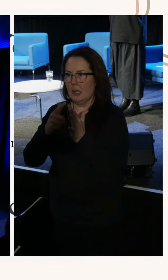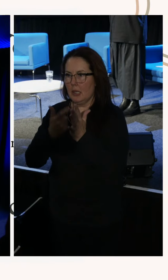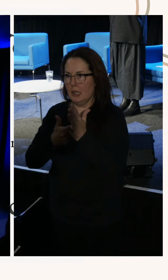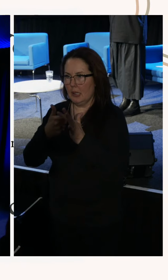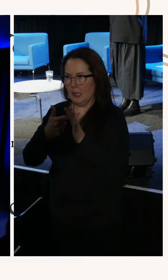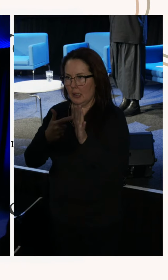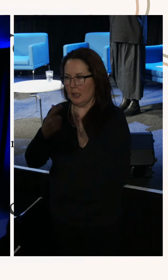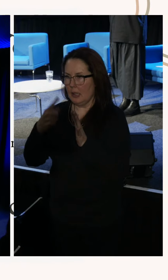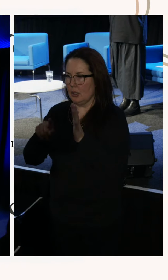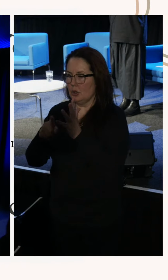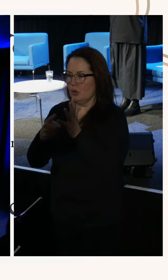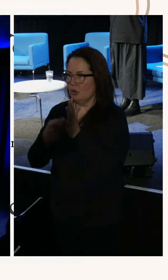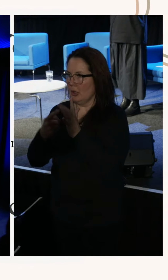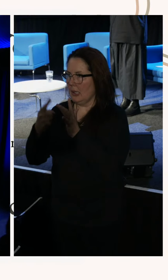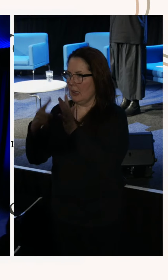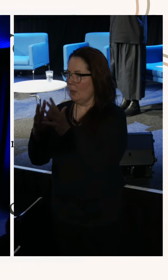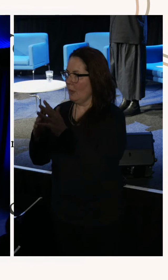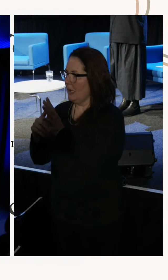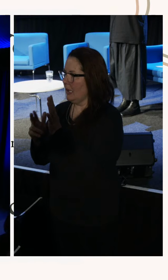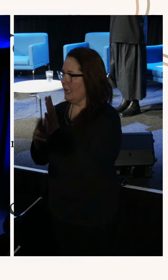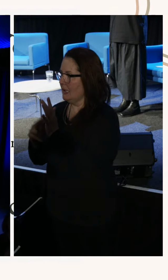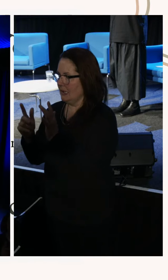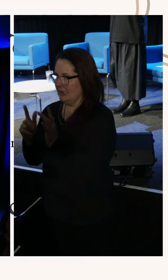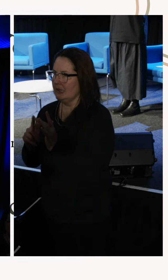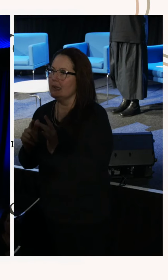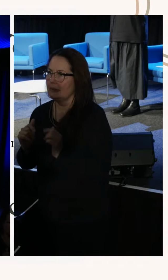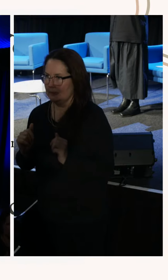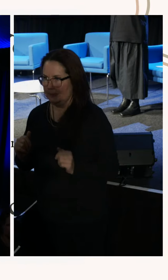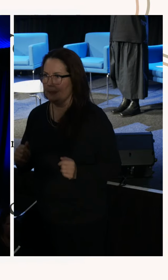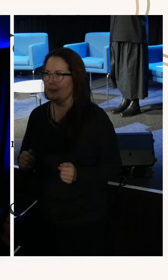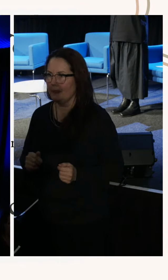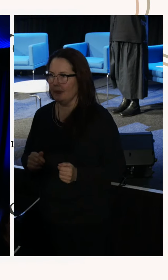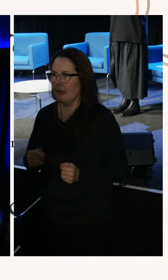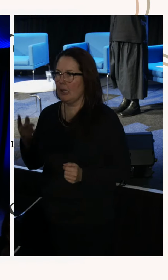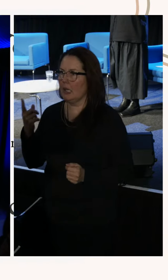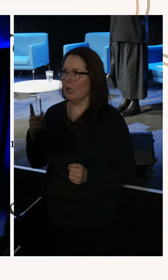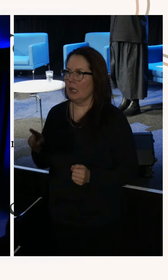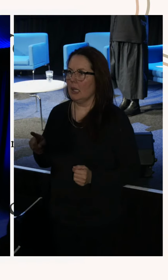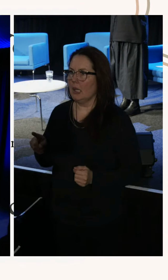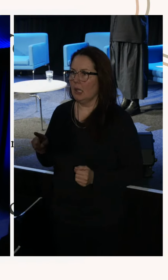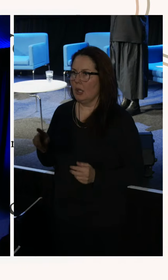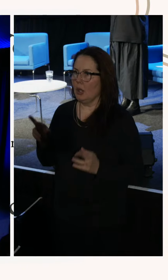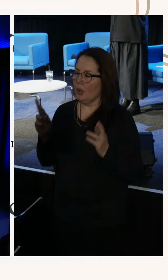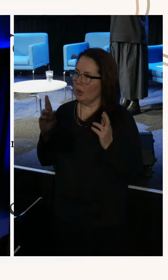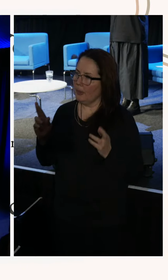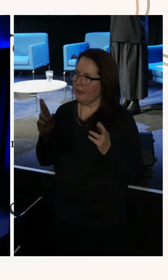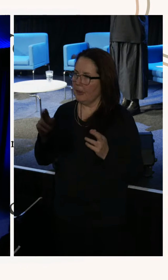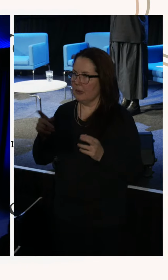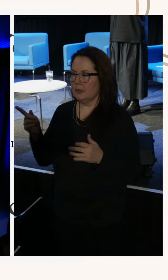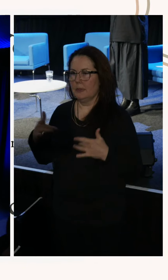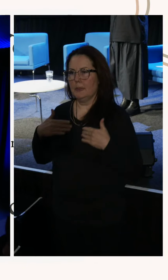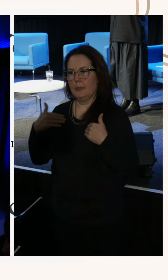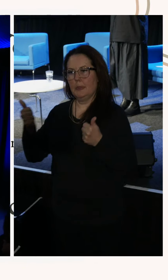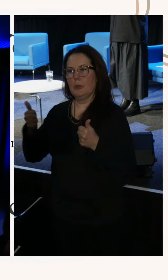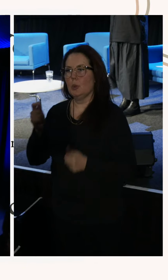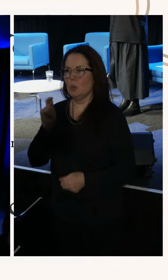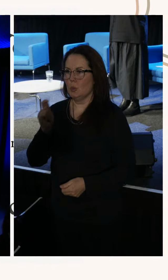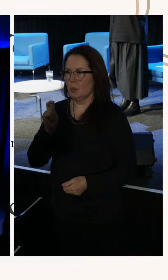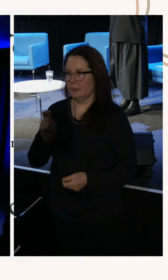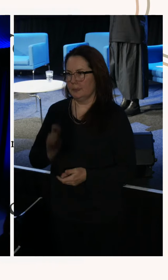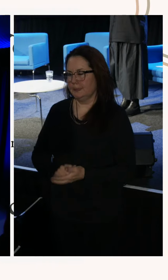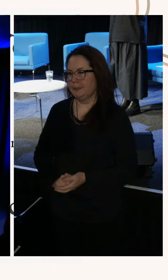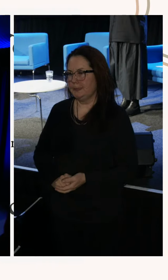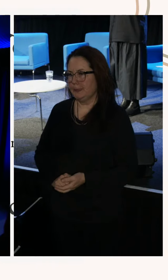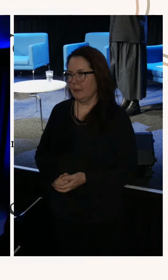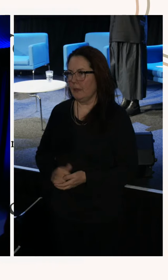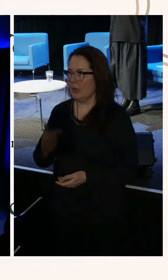and Wani? Wani's the other one, yeah, Wani. And we hope that they will recover well soon.